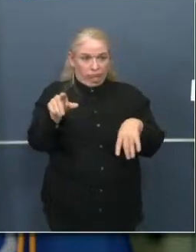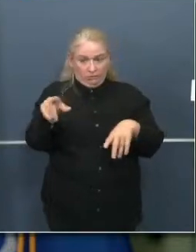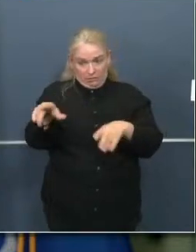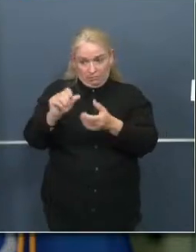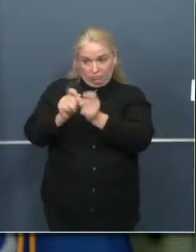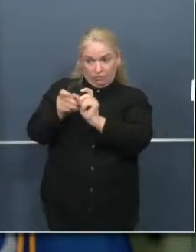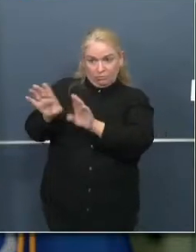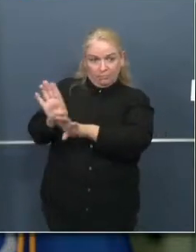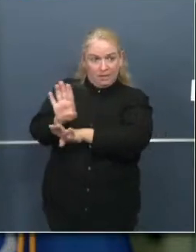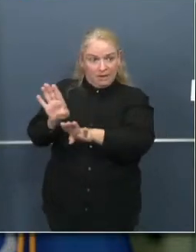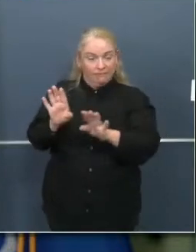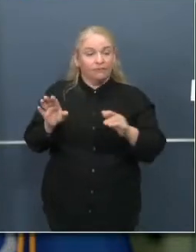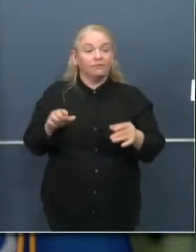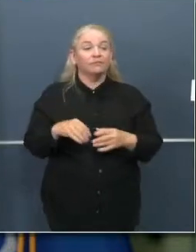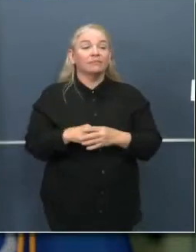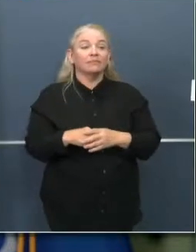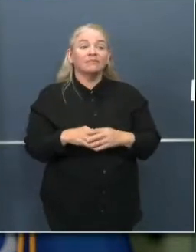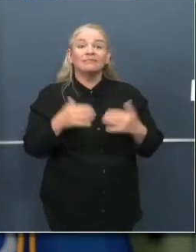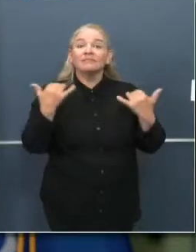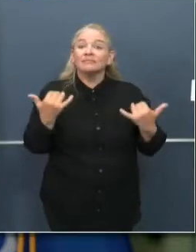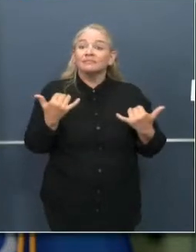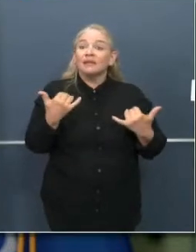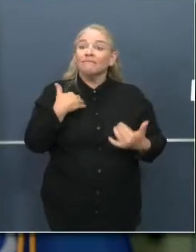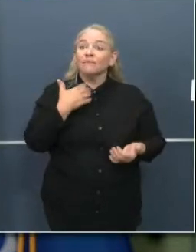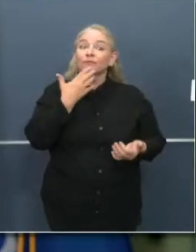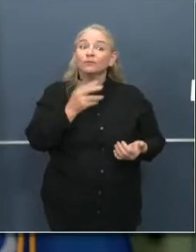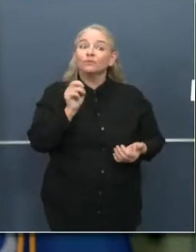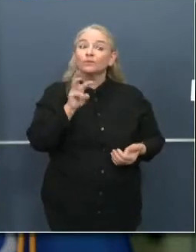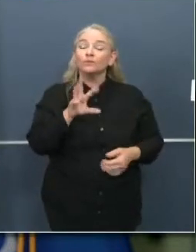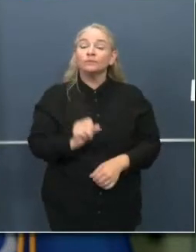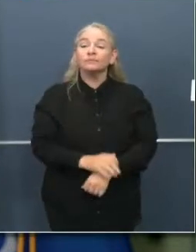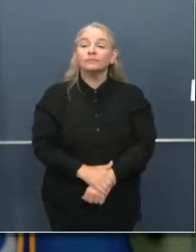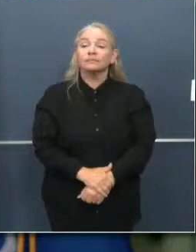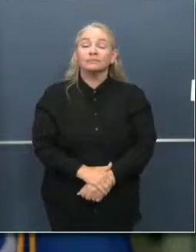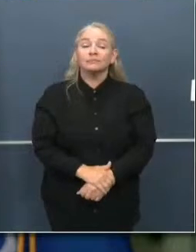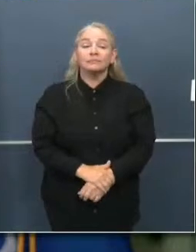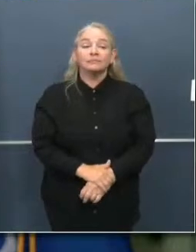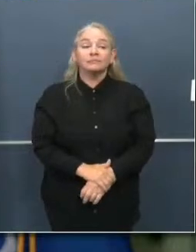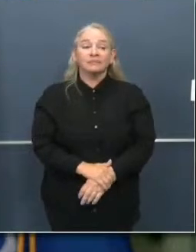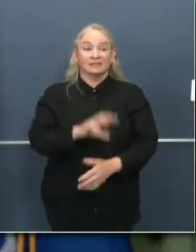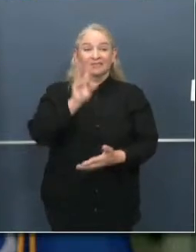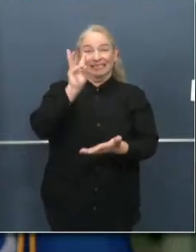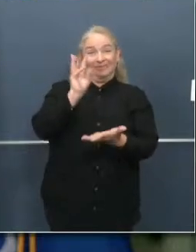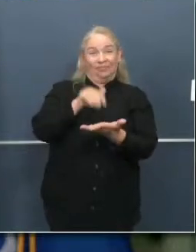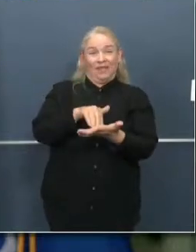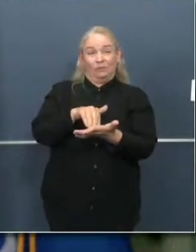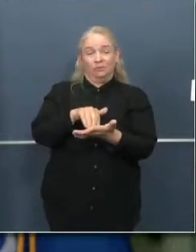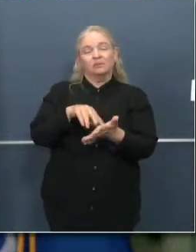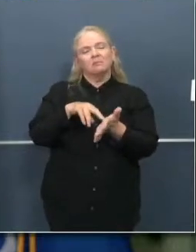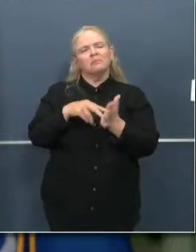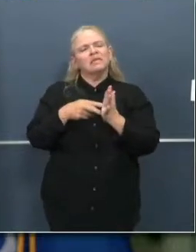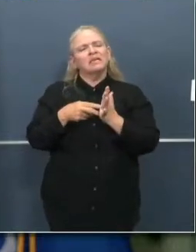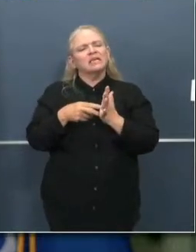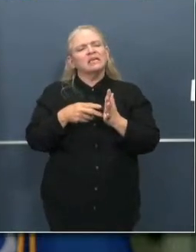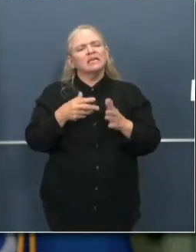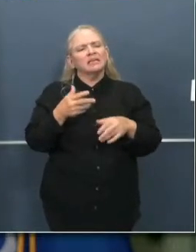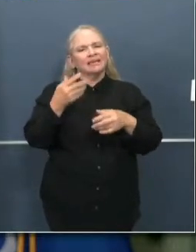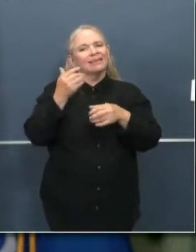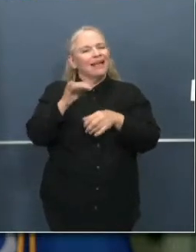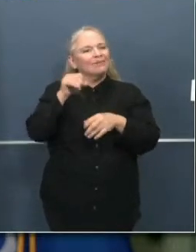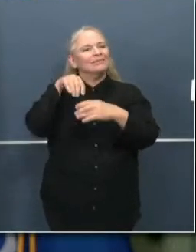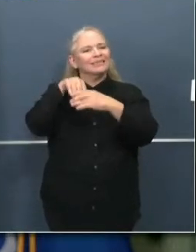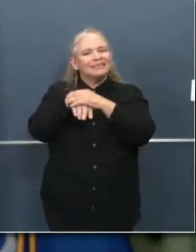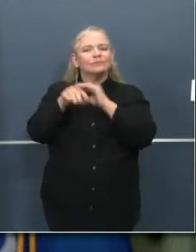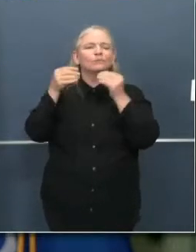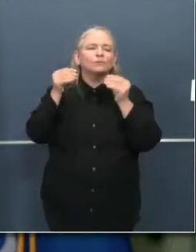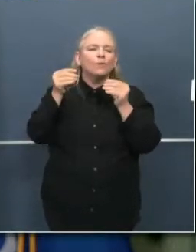in-business visits. And there were only a handful of citations because the overwhelming majority of